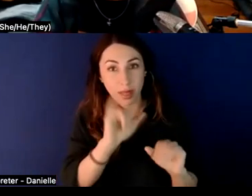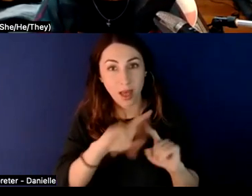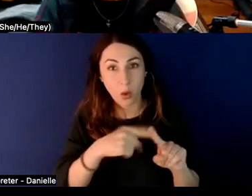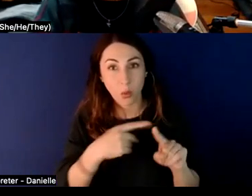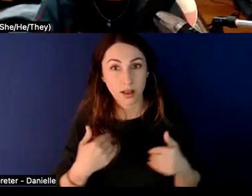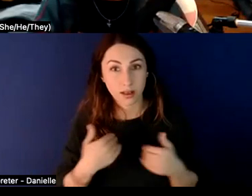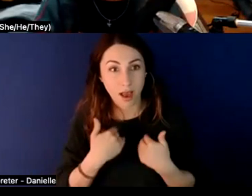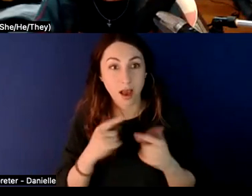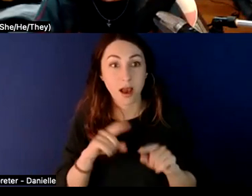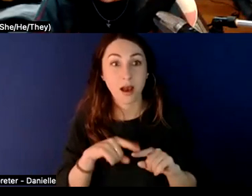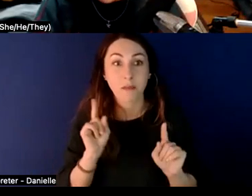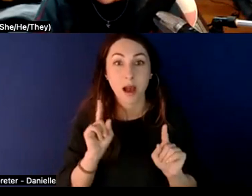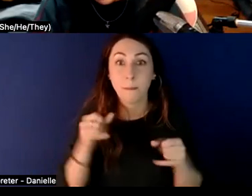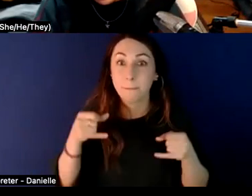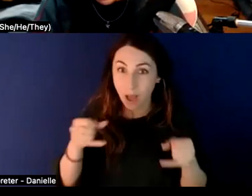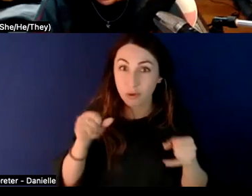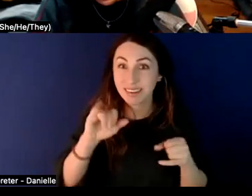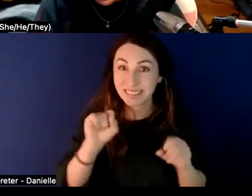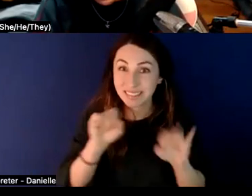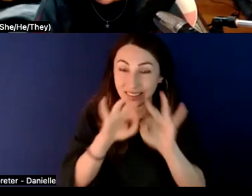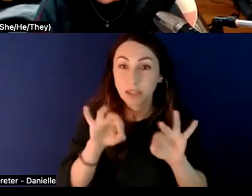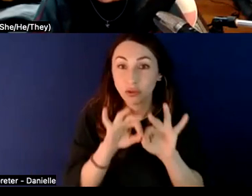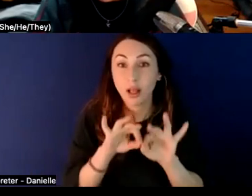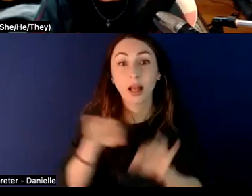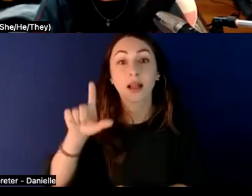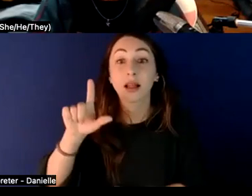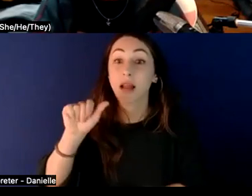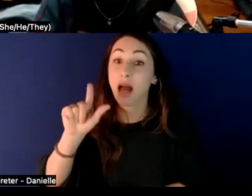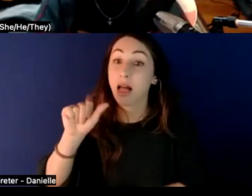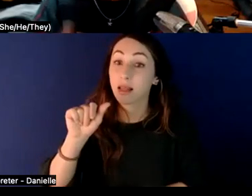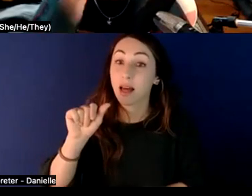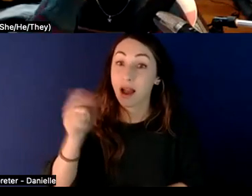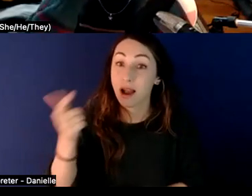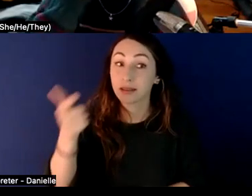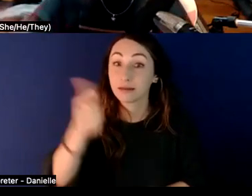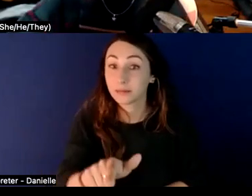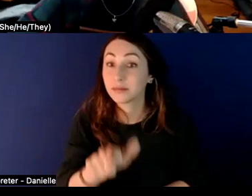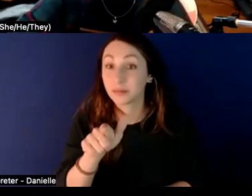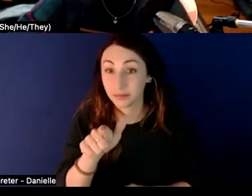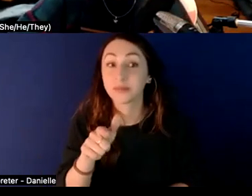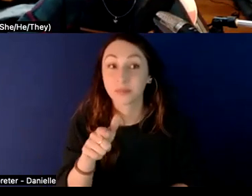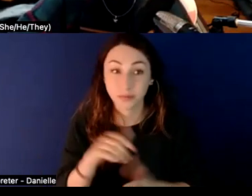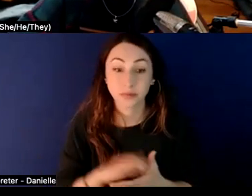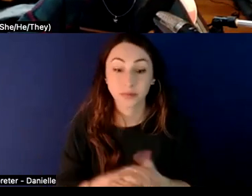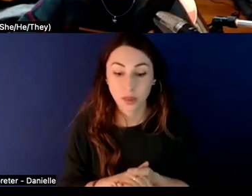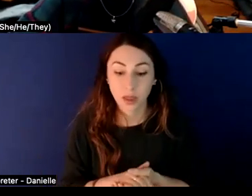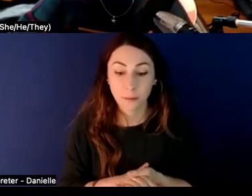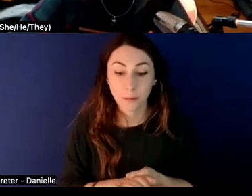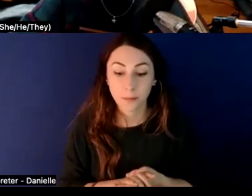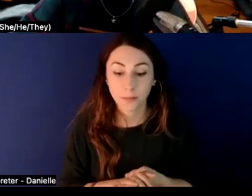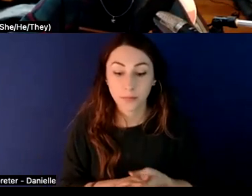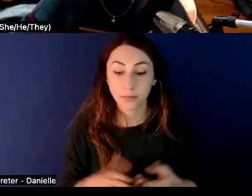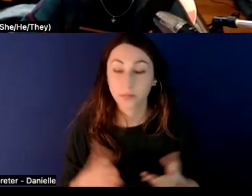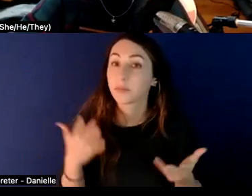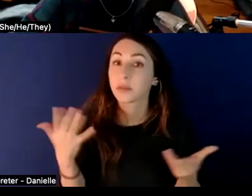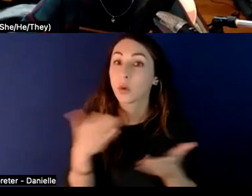really boundaries are essential. Lala, I would love to go to you with this question before we move on. What are